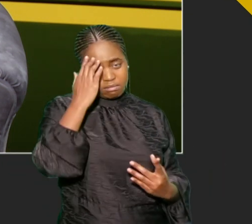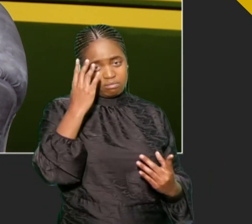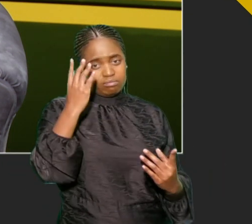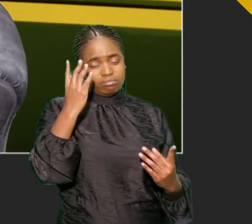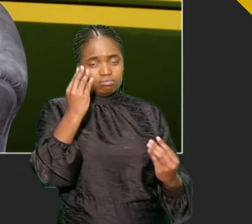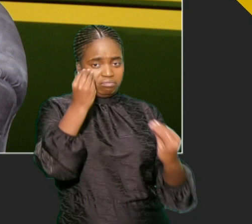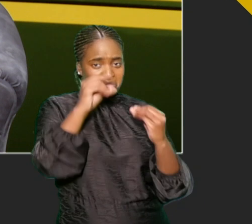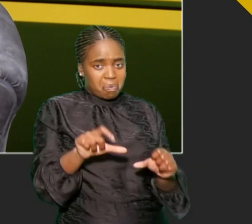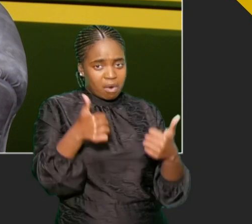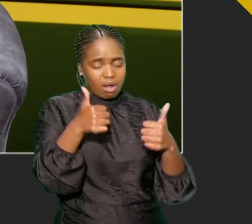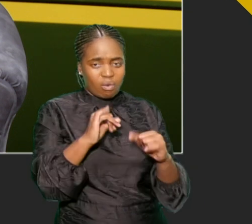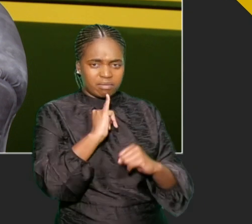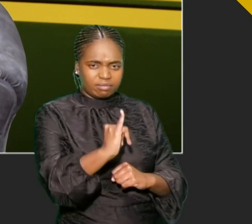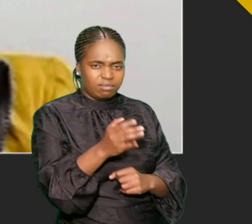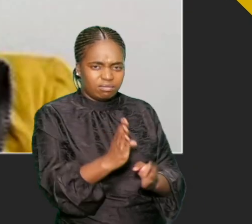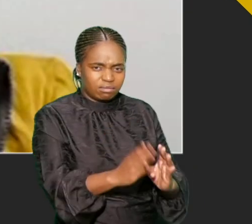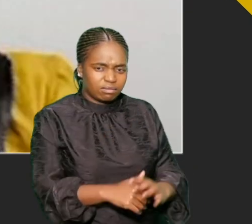ama crisis and empilweni zethu?